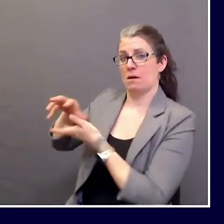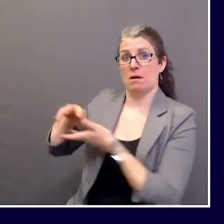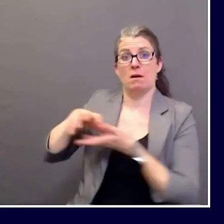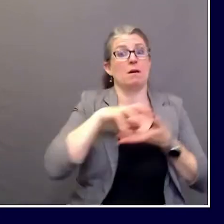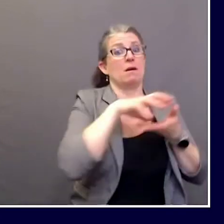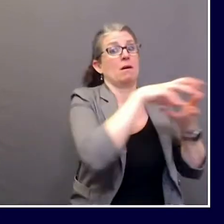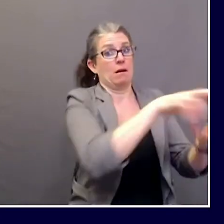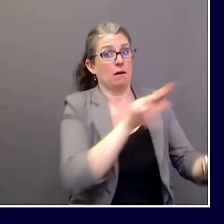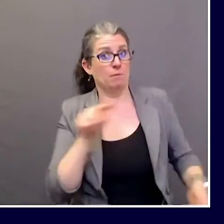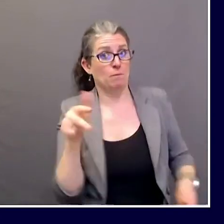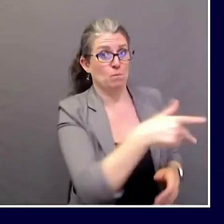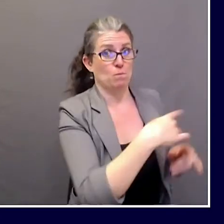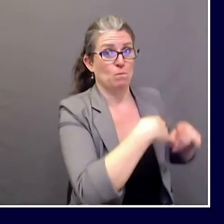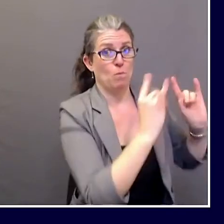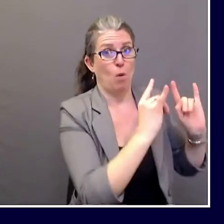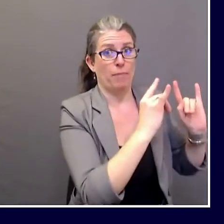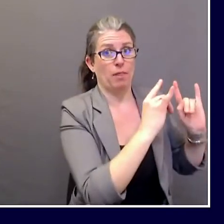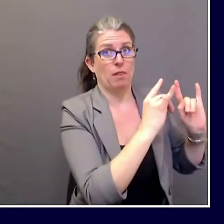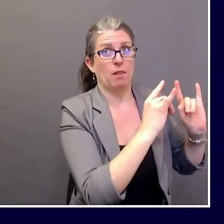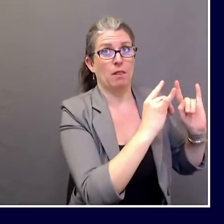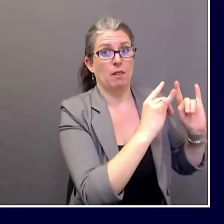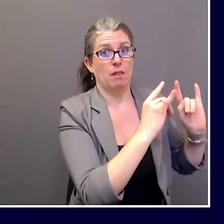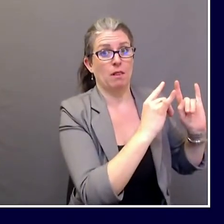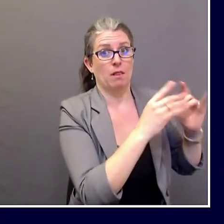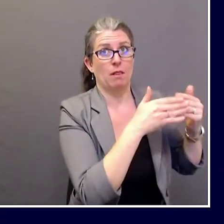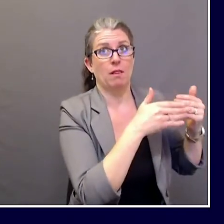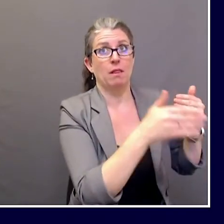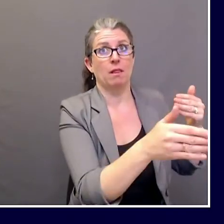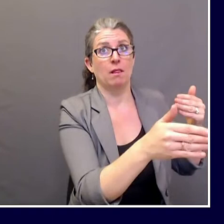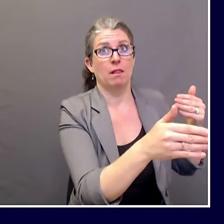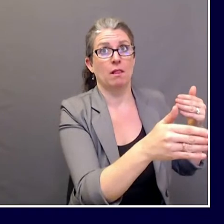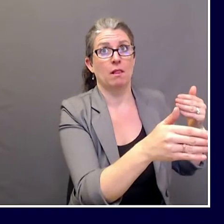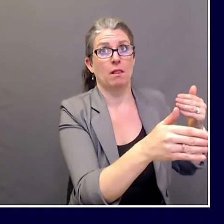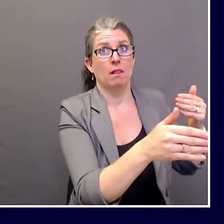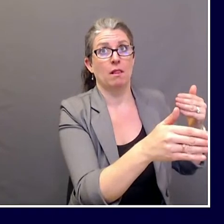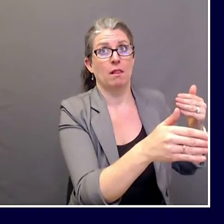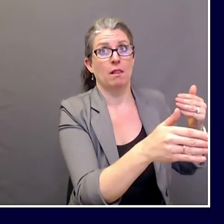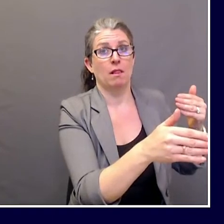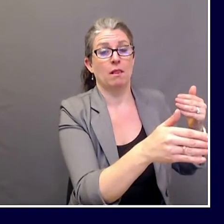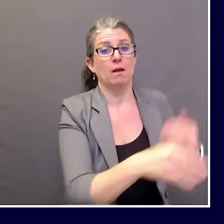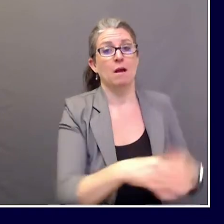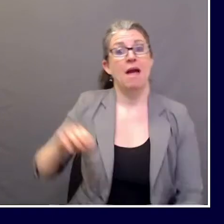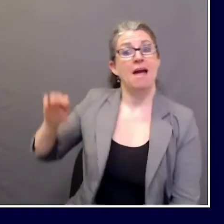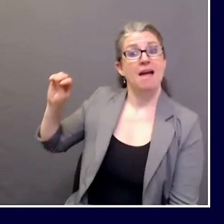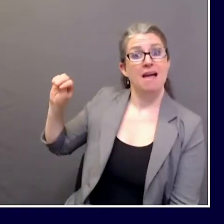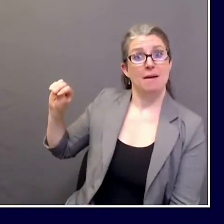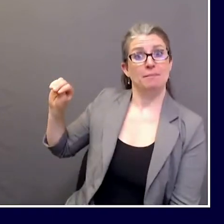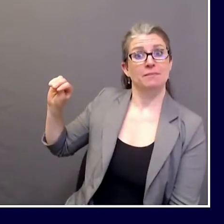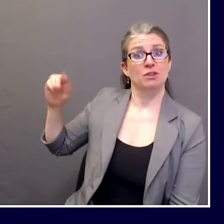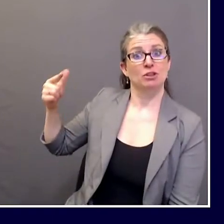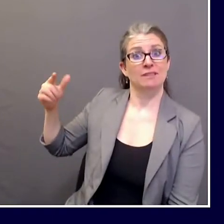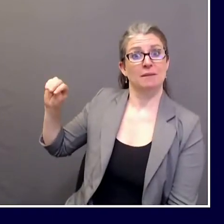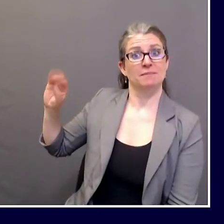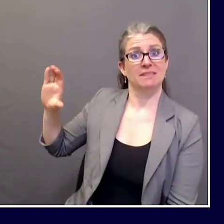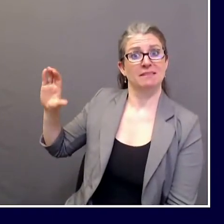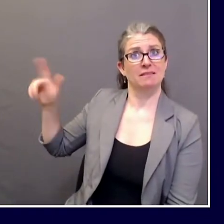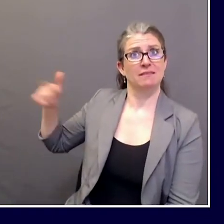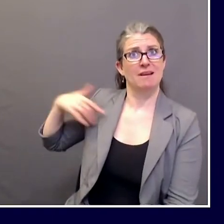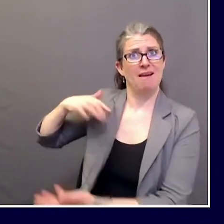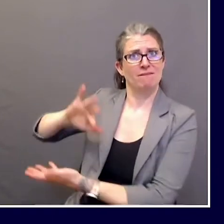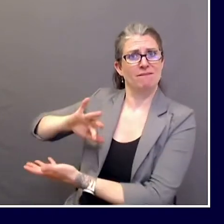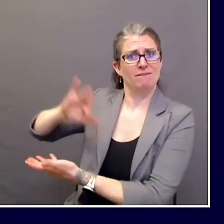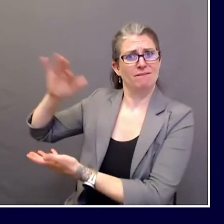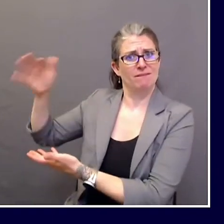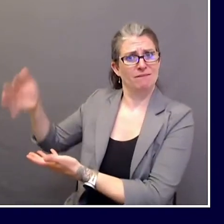you, is it the case that Maine General had basically unfilled appointments for Moderna doses and that allowed that supply